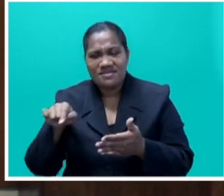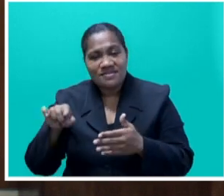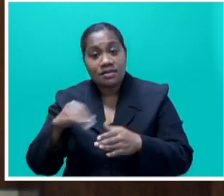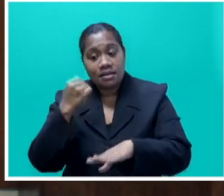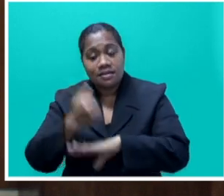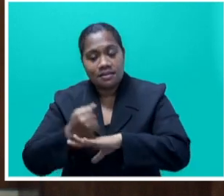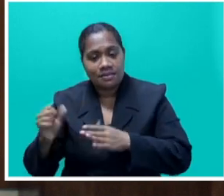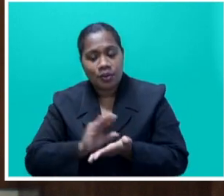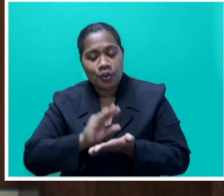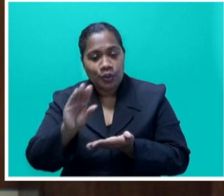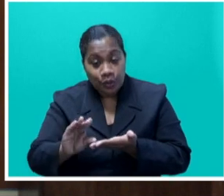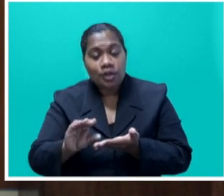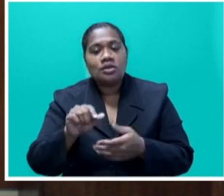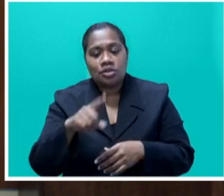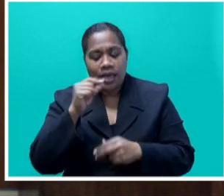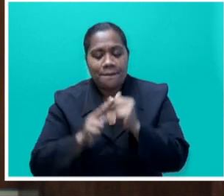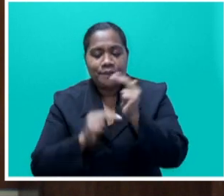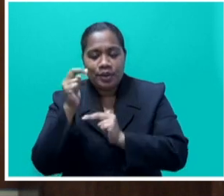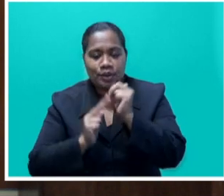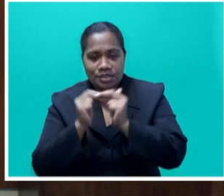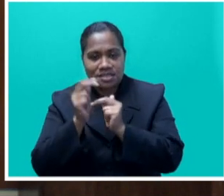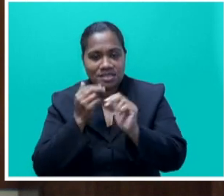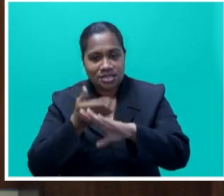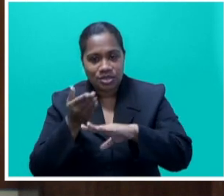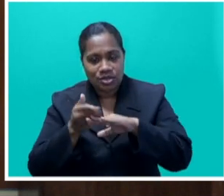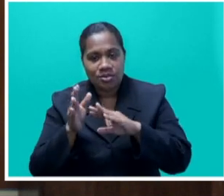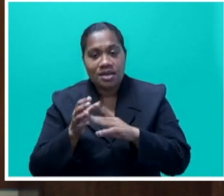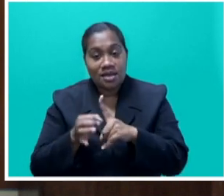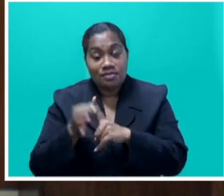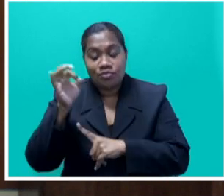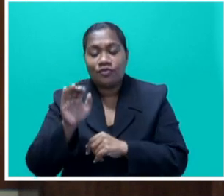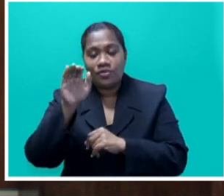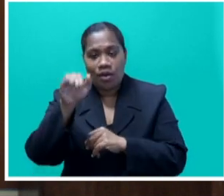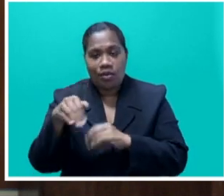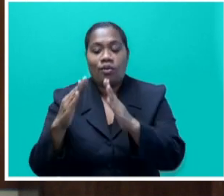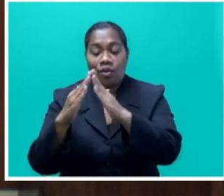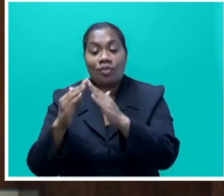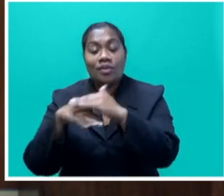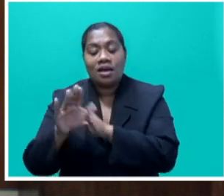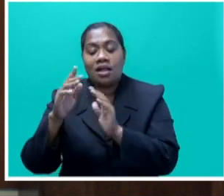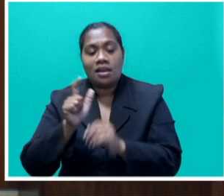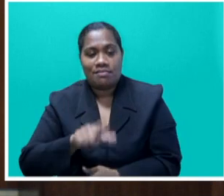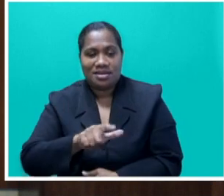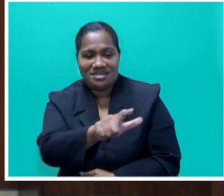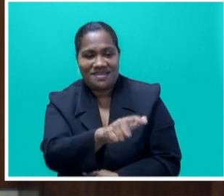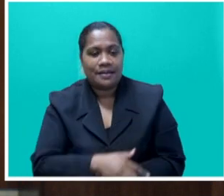build a new Golden Age home and, of course, upgrade the home in Lambasa. The project